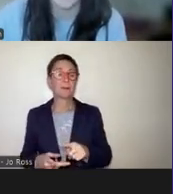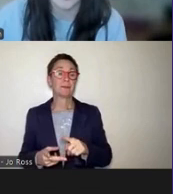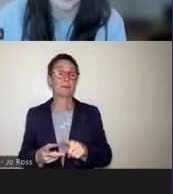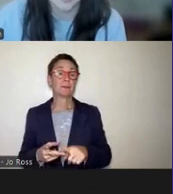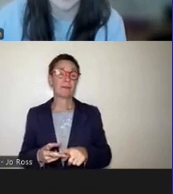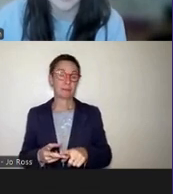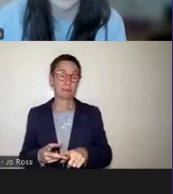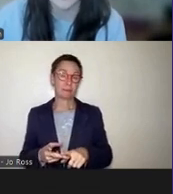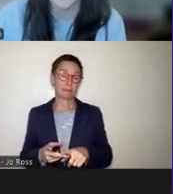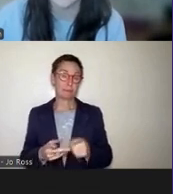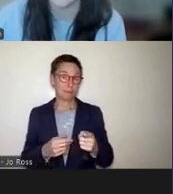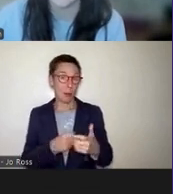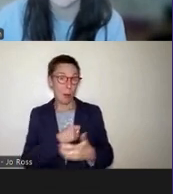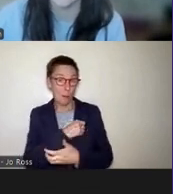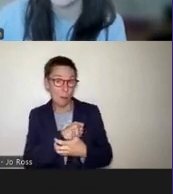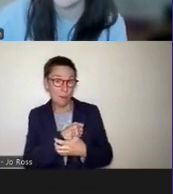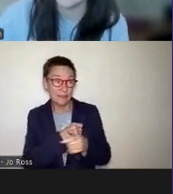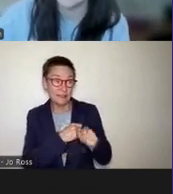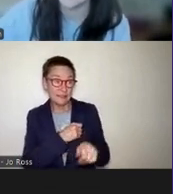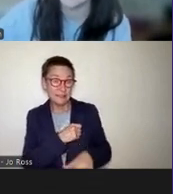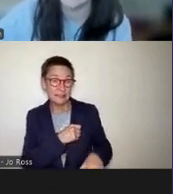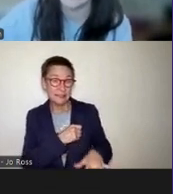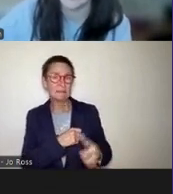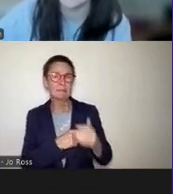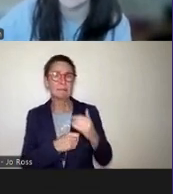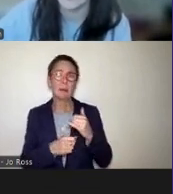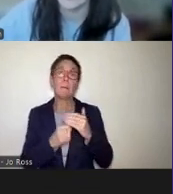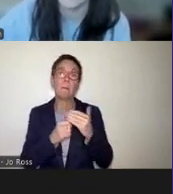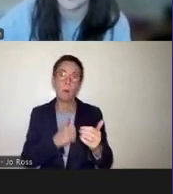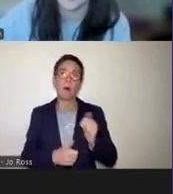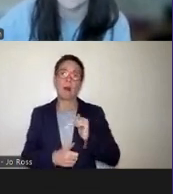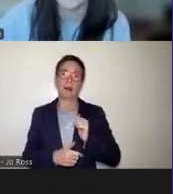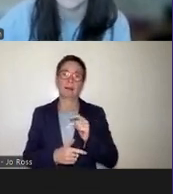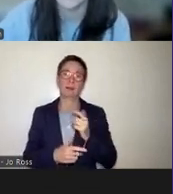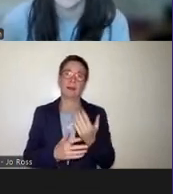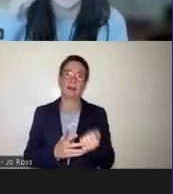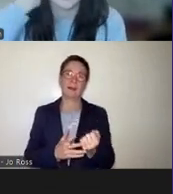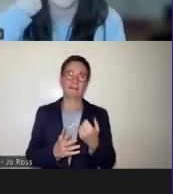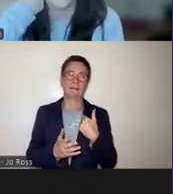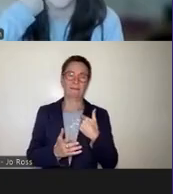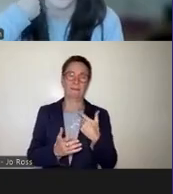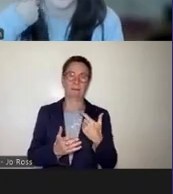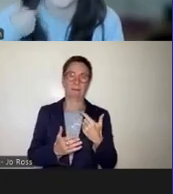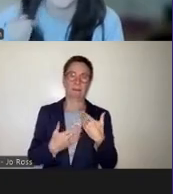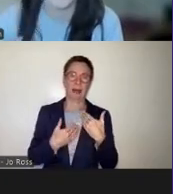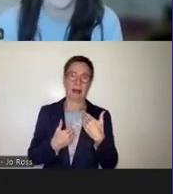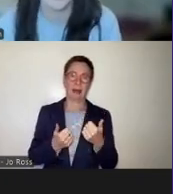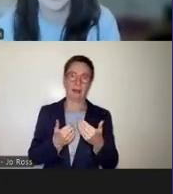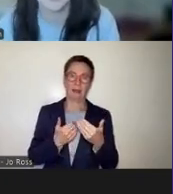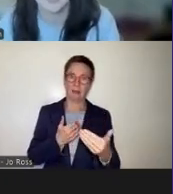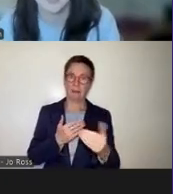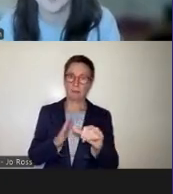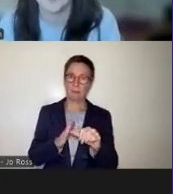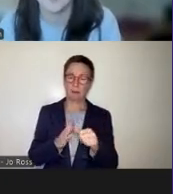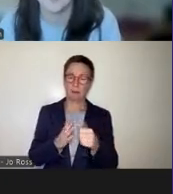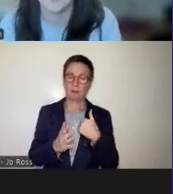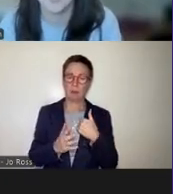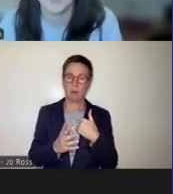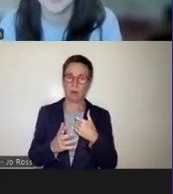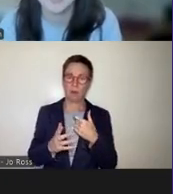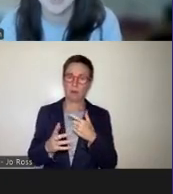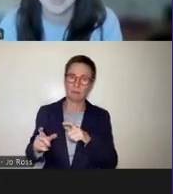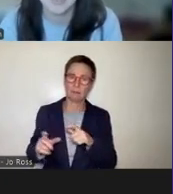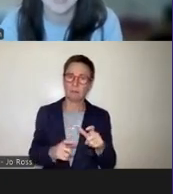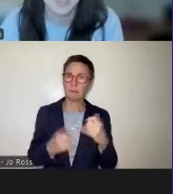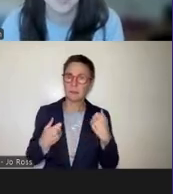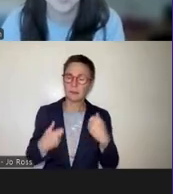likely, if you live in poverty, to have a serious illness or long term health problem. infant mortality is actually